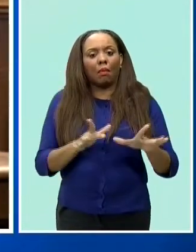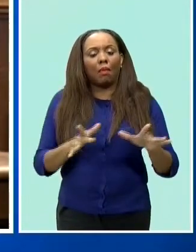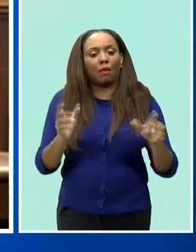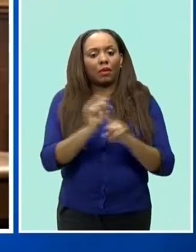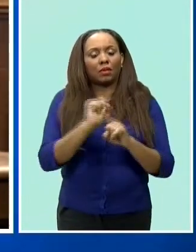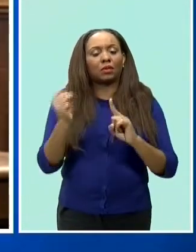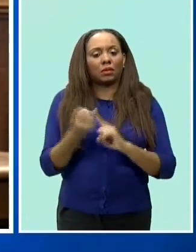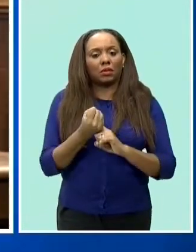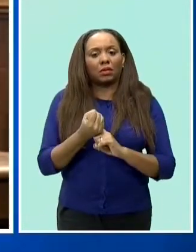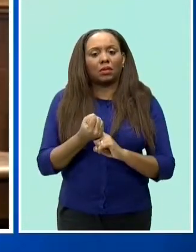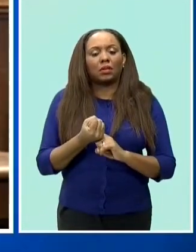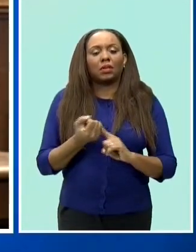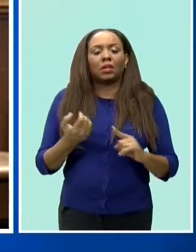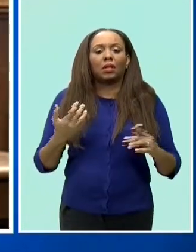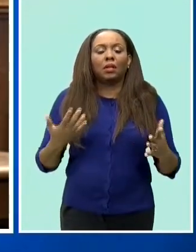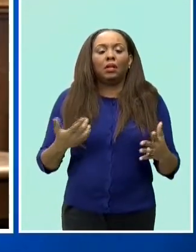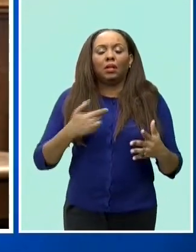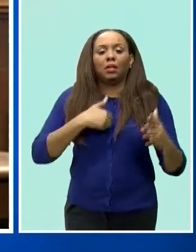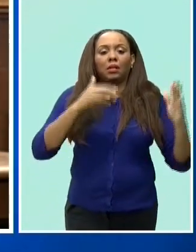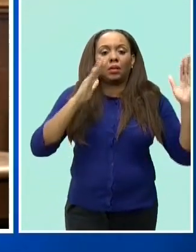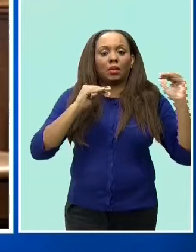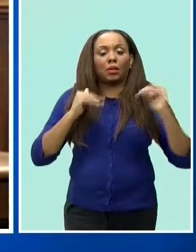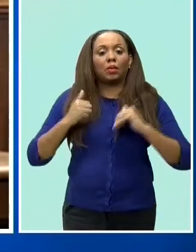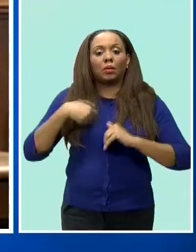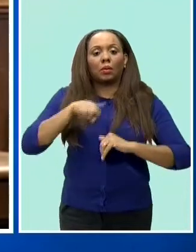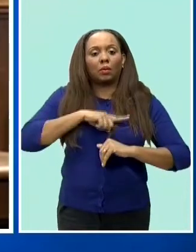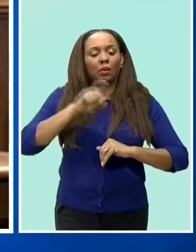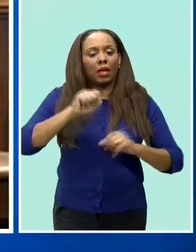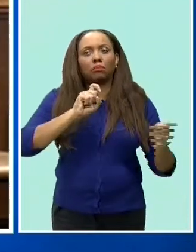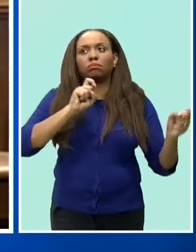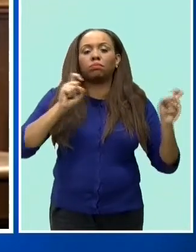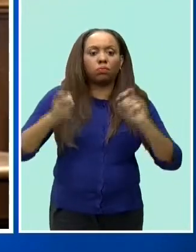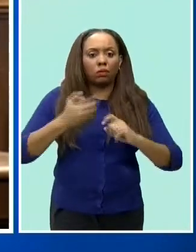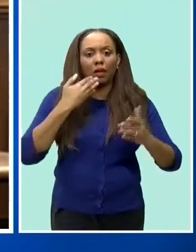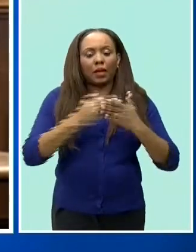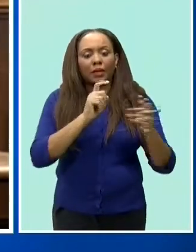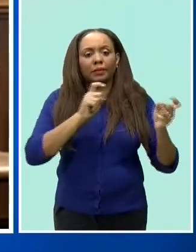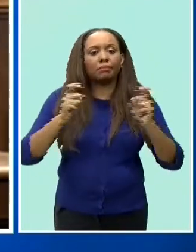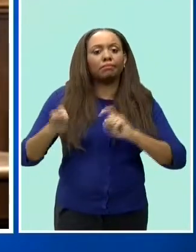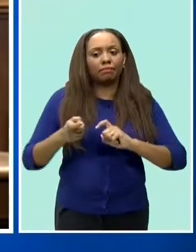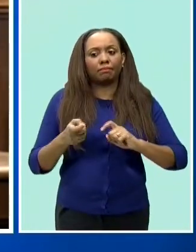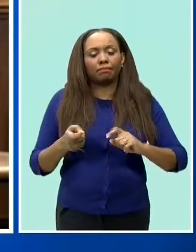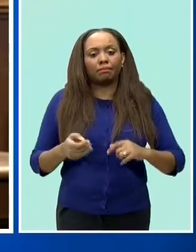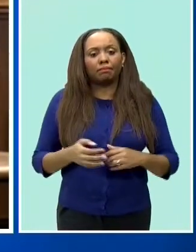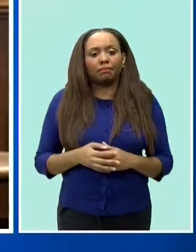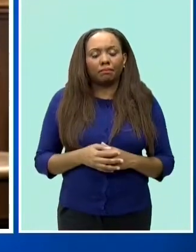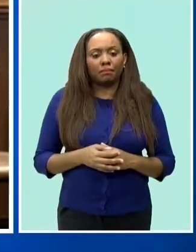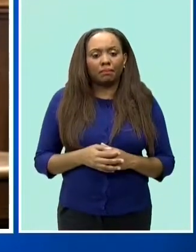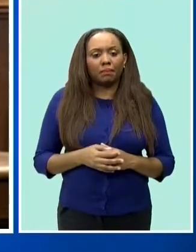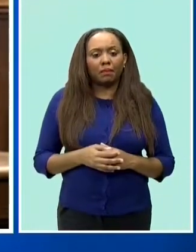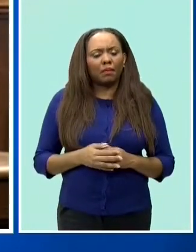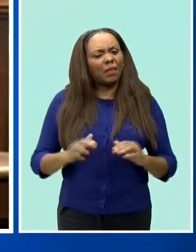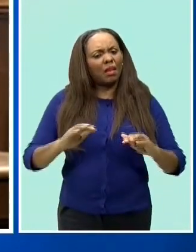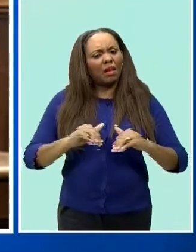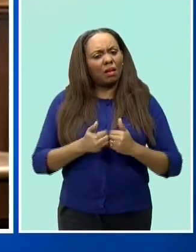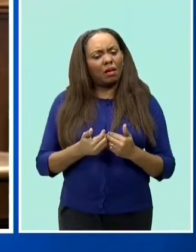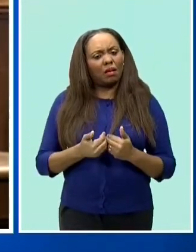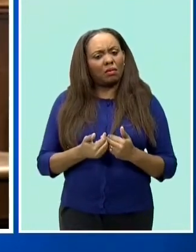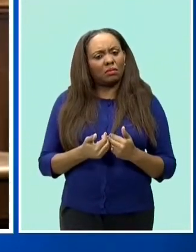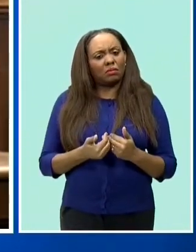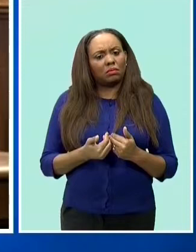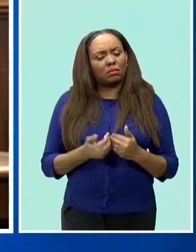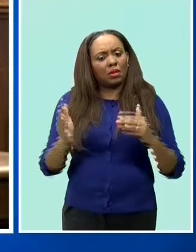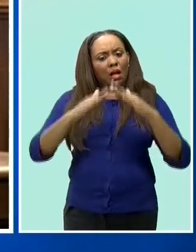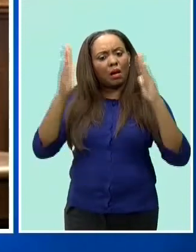able to have a meaningful change, some sort of transformation in the way things are done in these housing